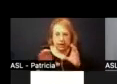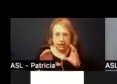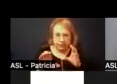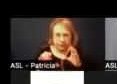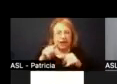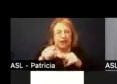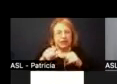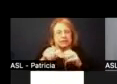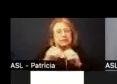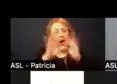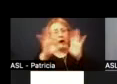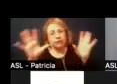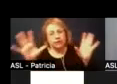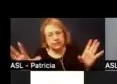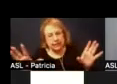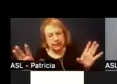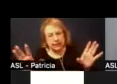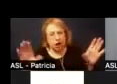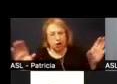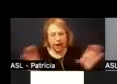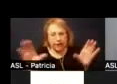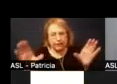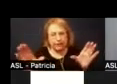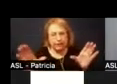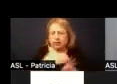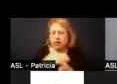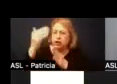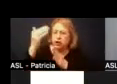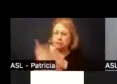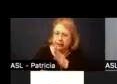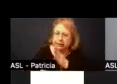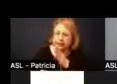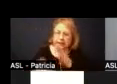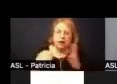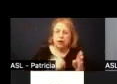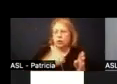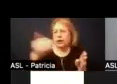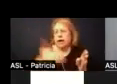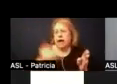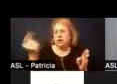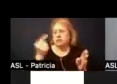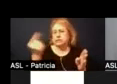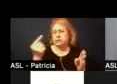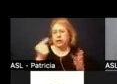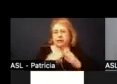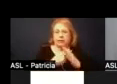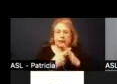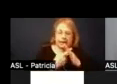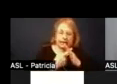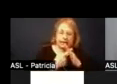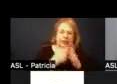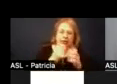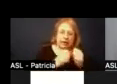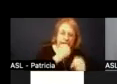are activities which are either completed because we hired somebody at the beginning of the year as directed by the lcap